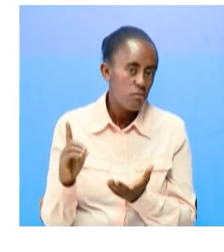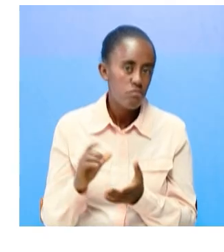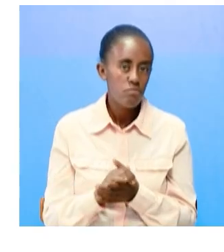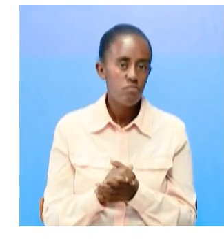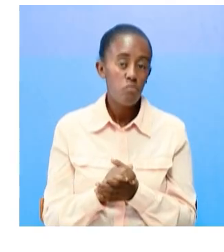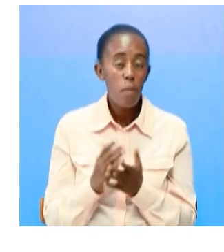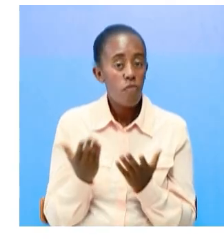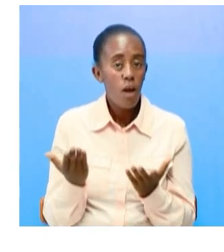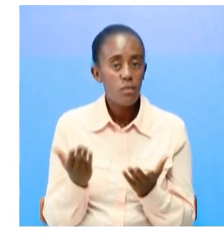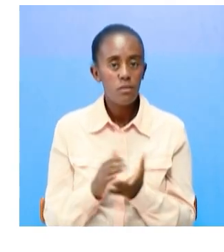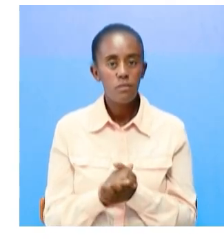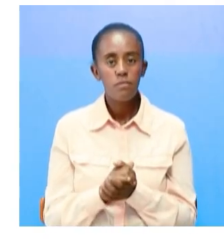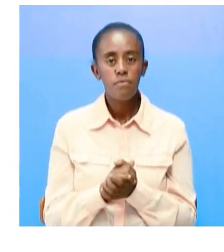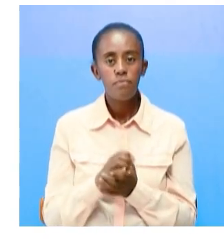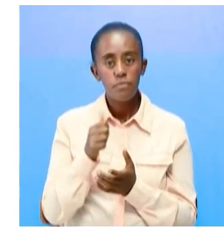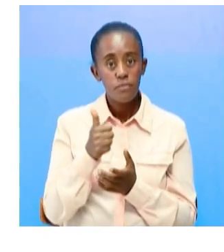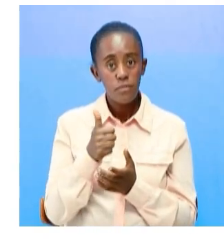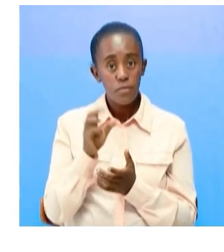I'm afraid.